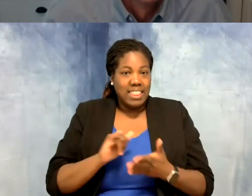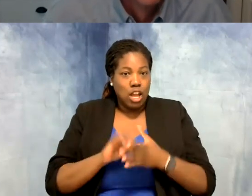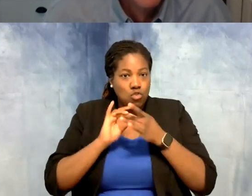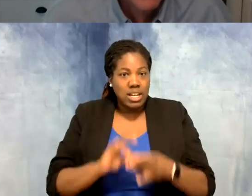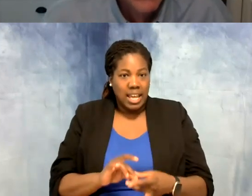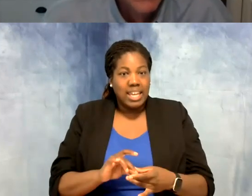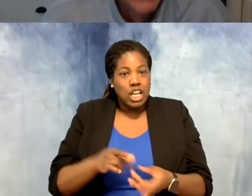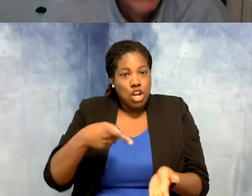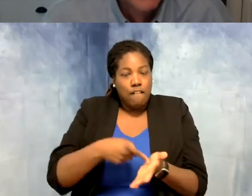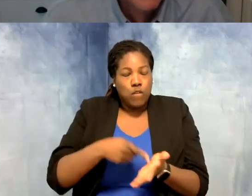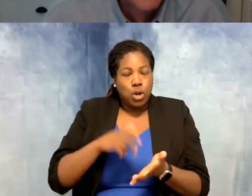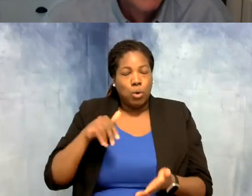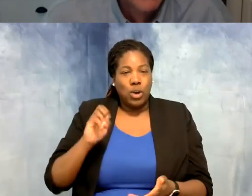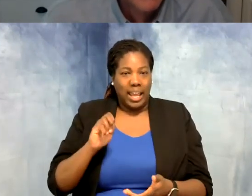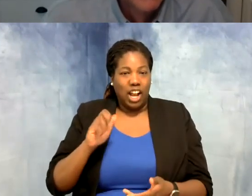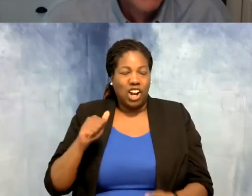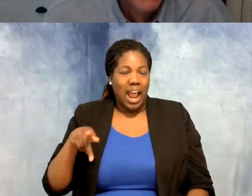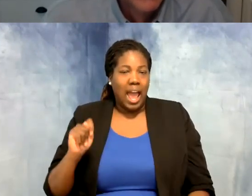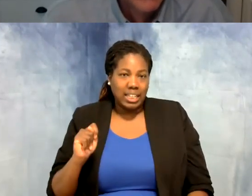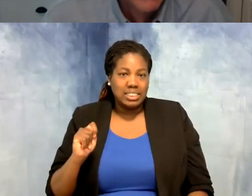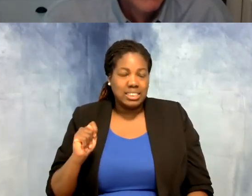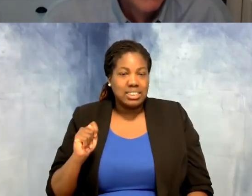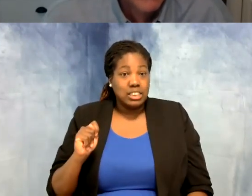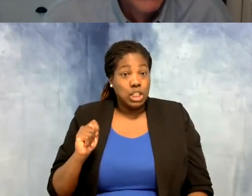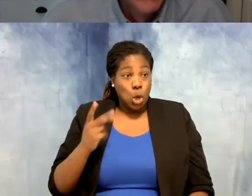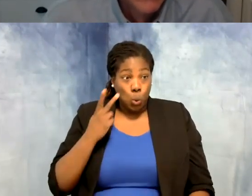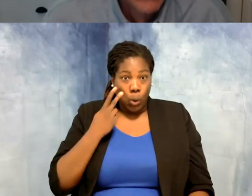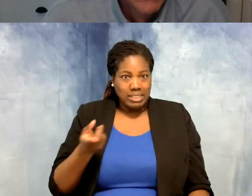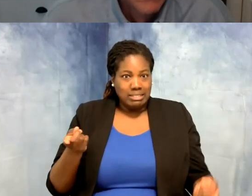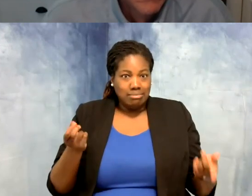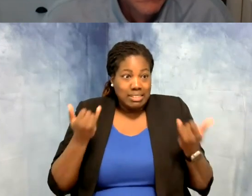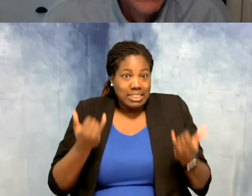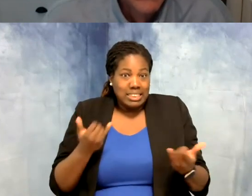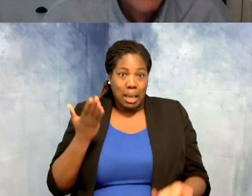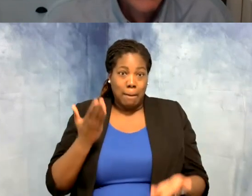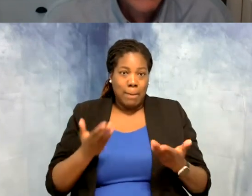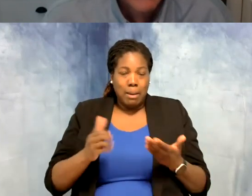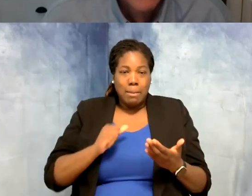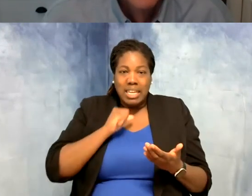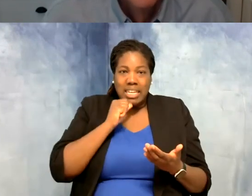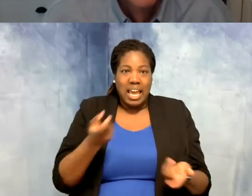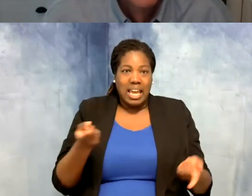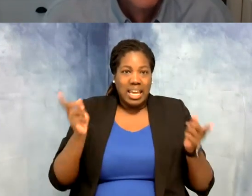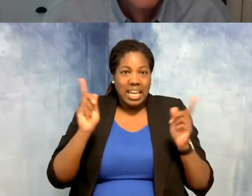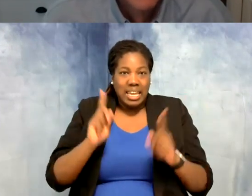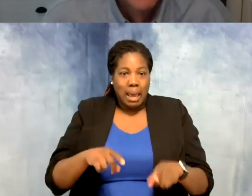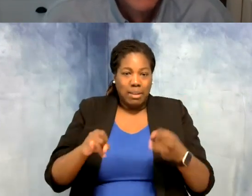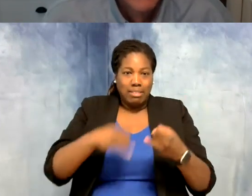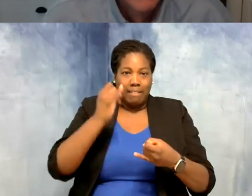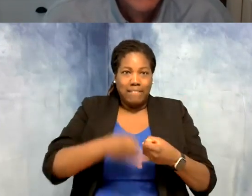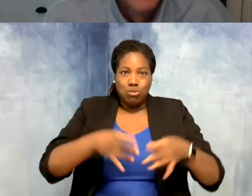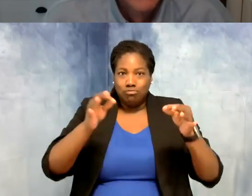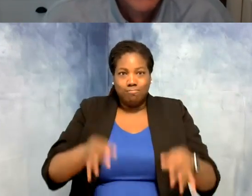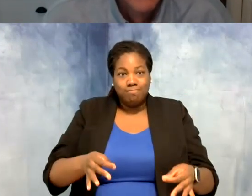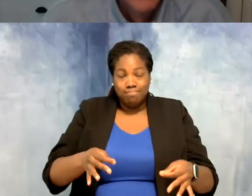the Affordable Care Act. So what we see today may not actually be what is the ultimate